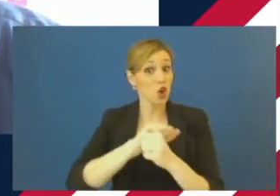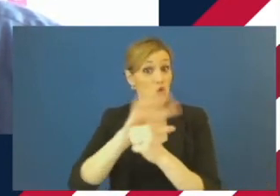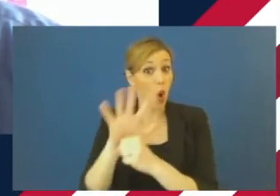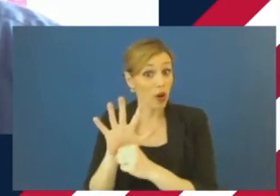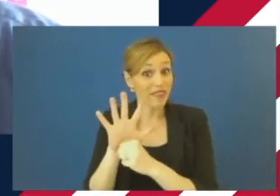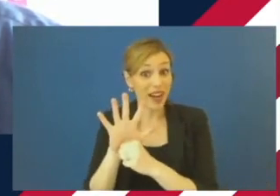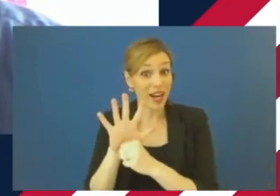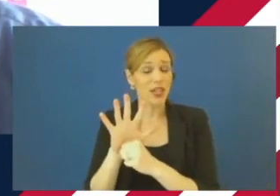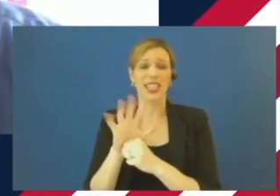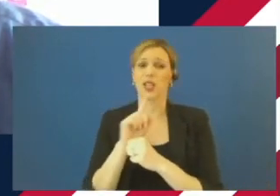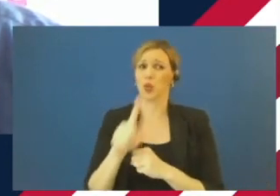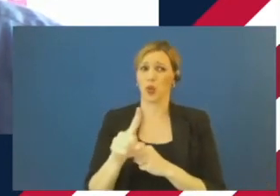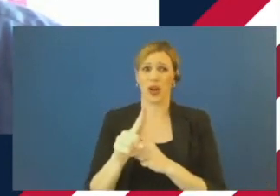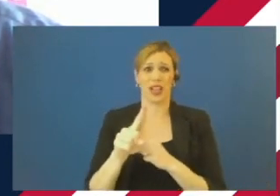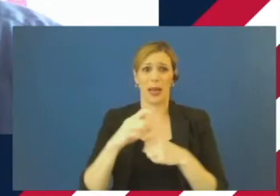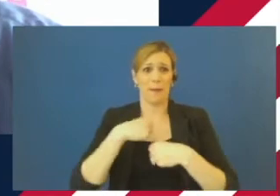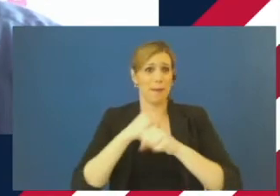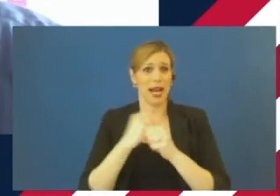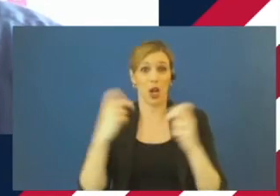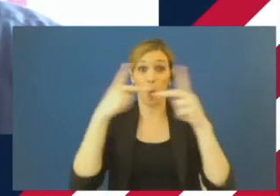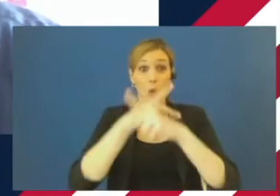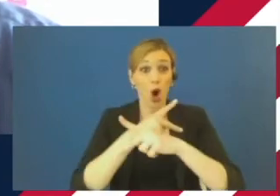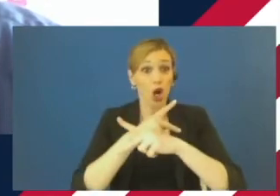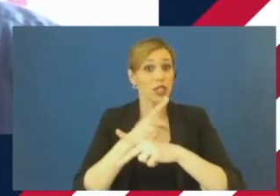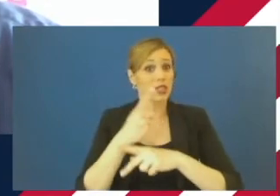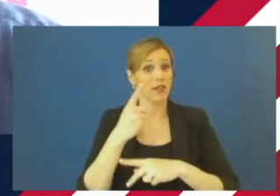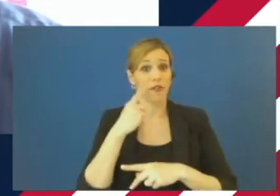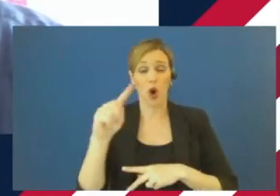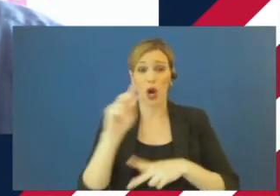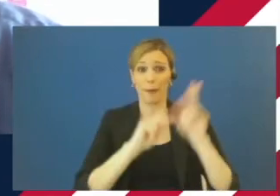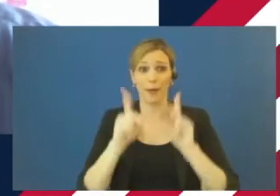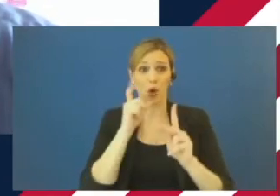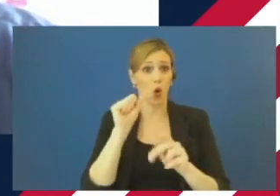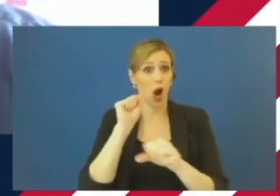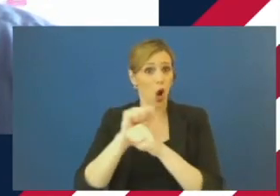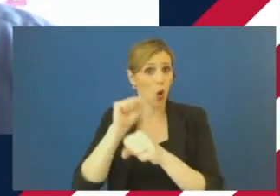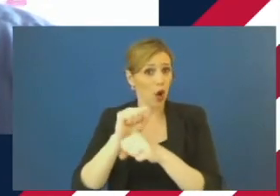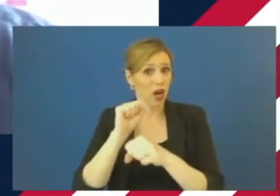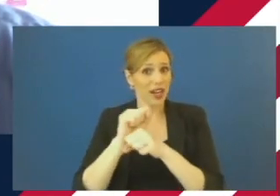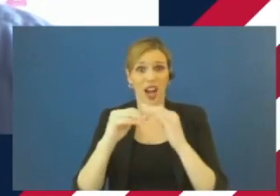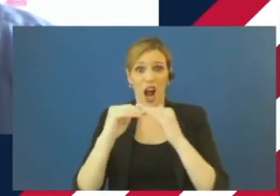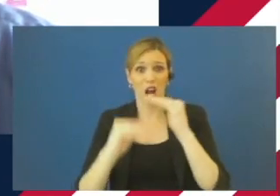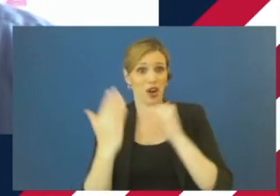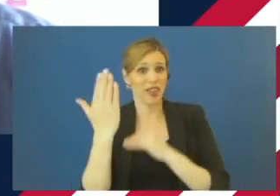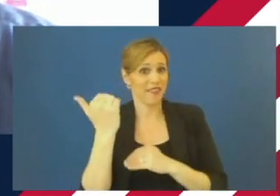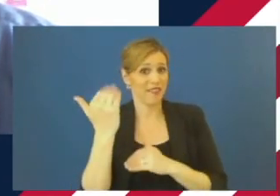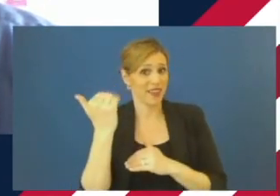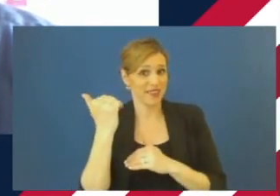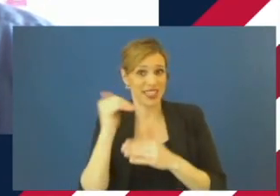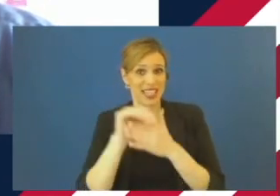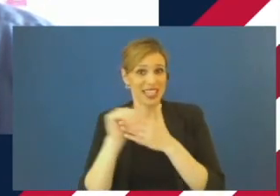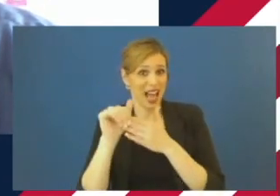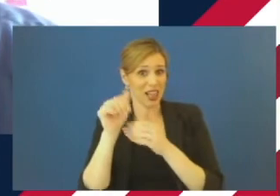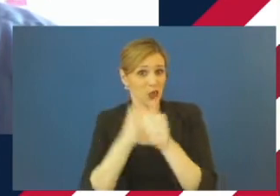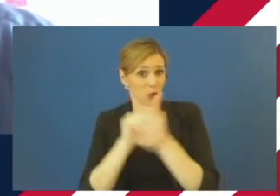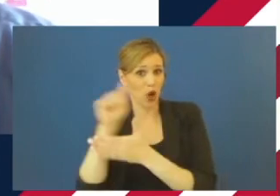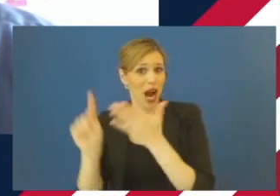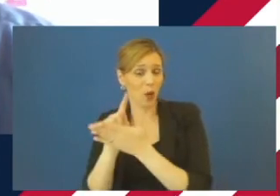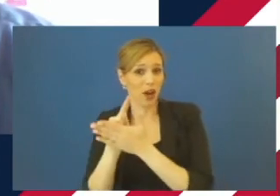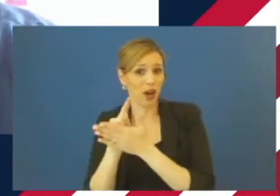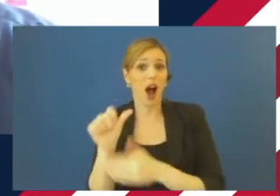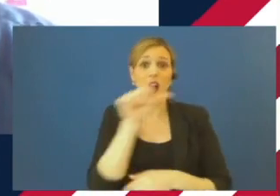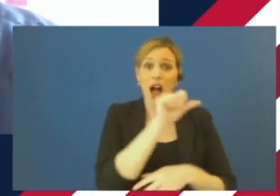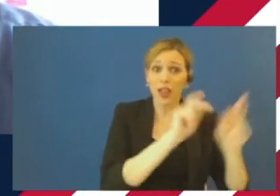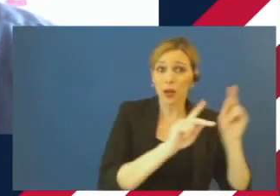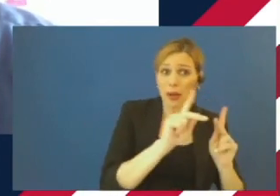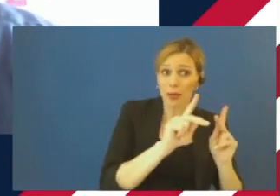for $15 an hour for all of America. Essential workers like me and my coworkers at McDonald's and my fiance,